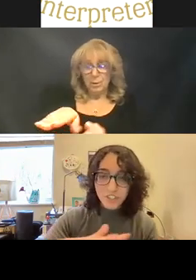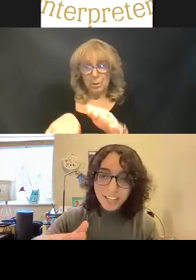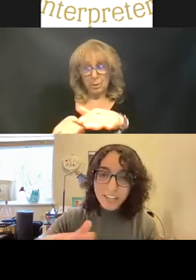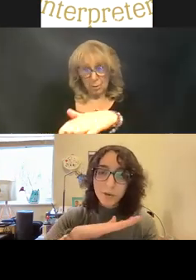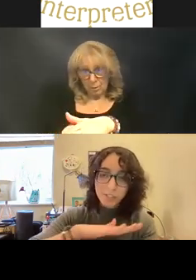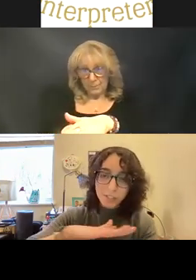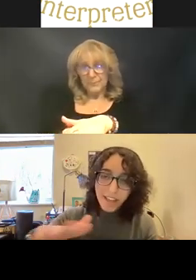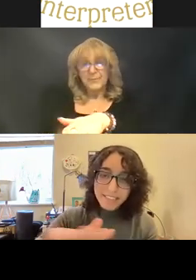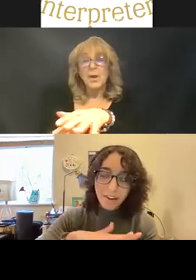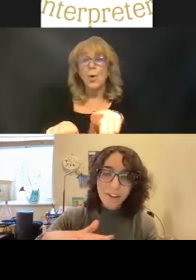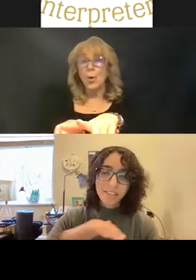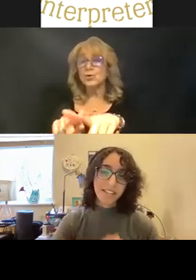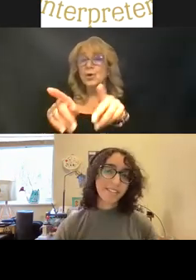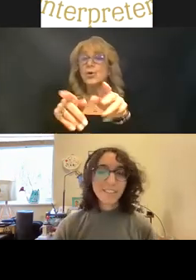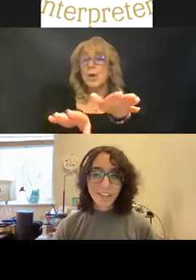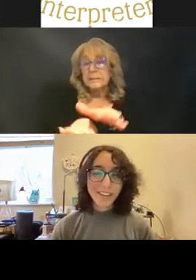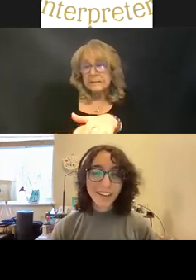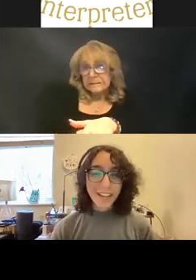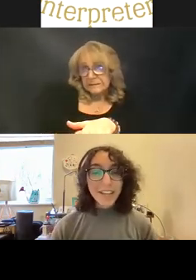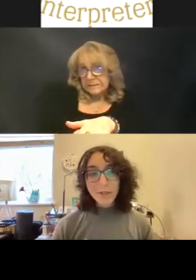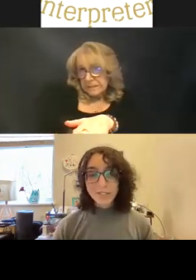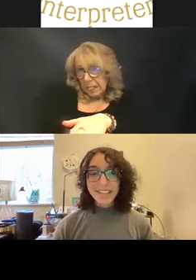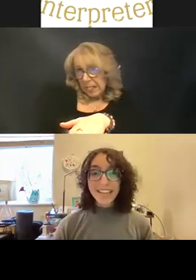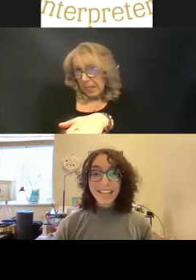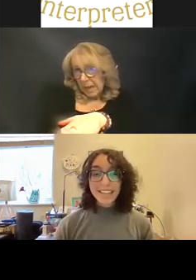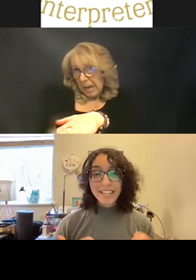to shear or slide the cards against each other.